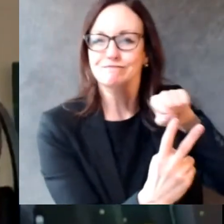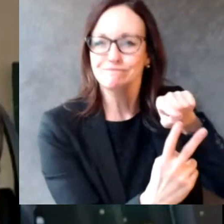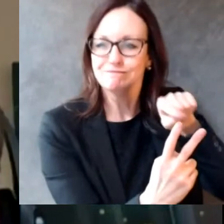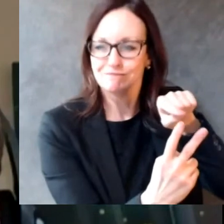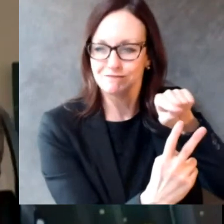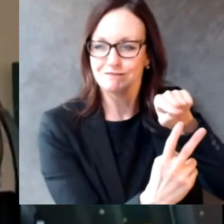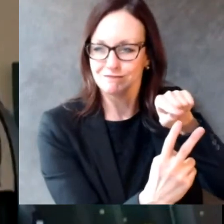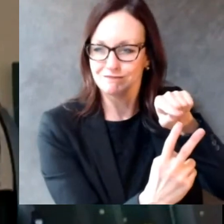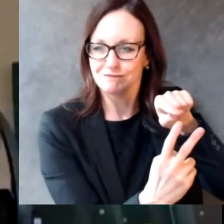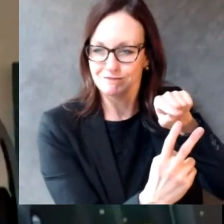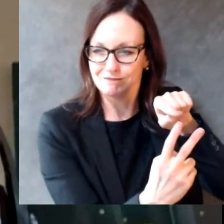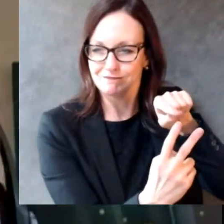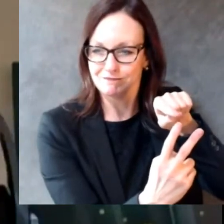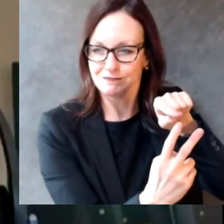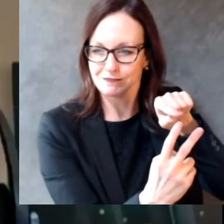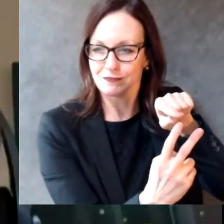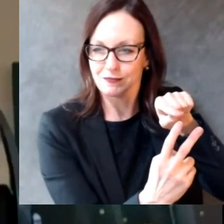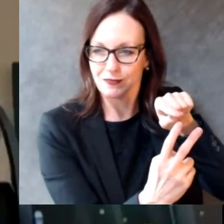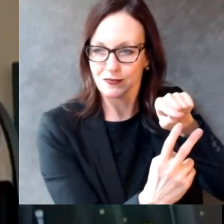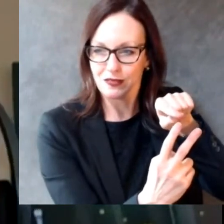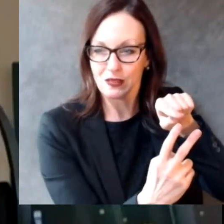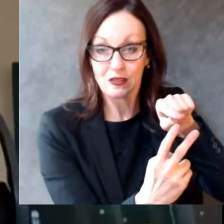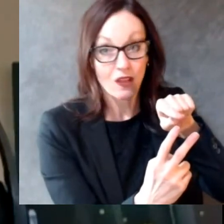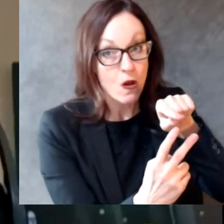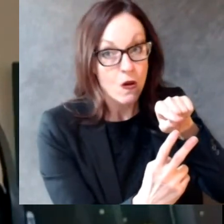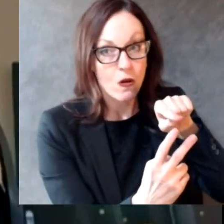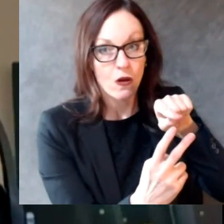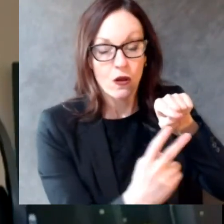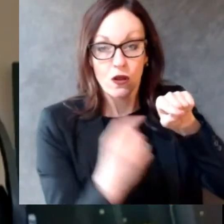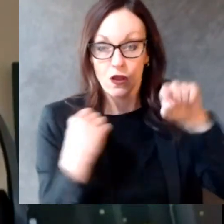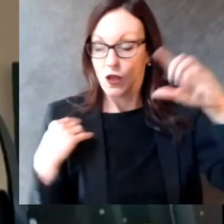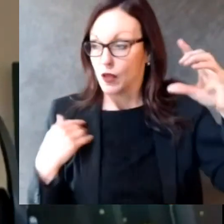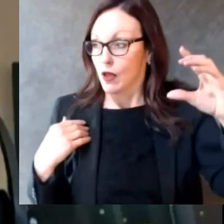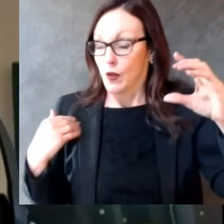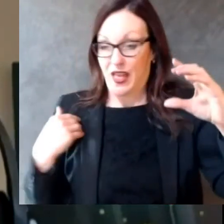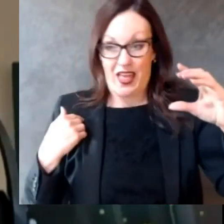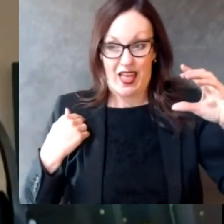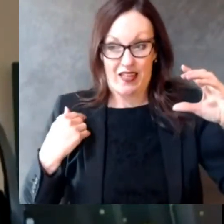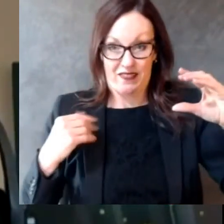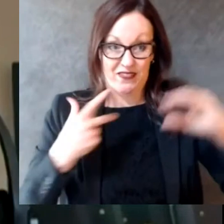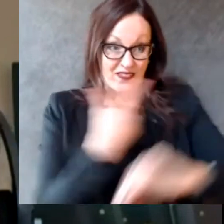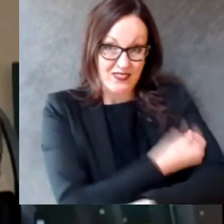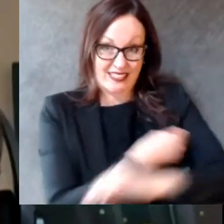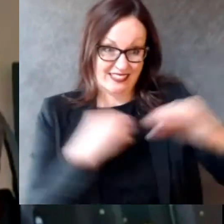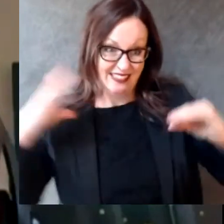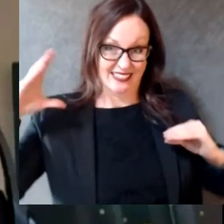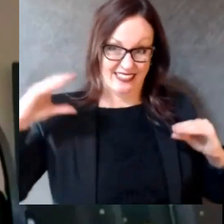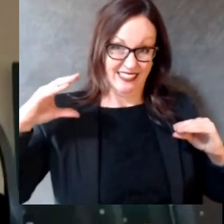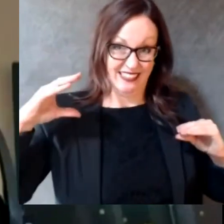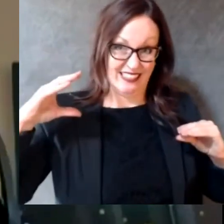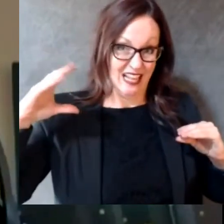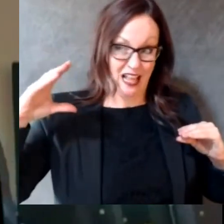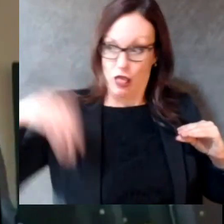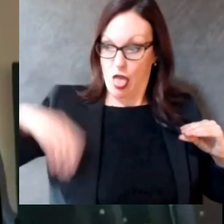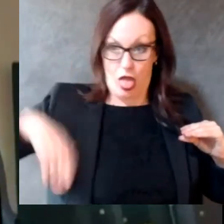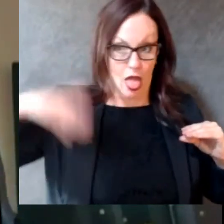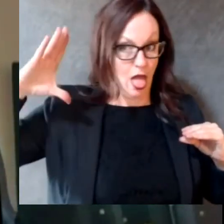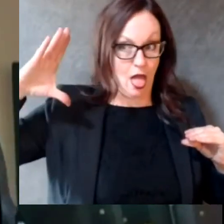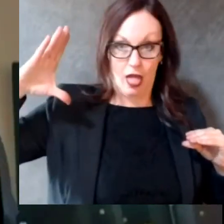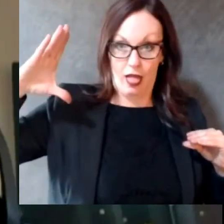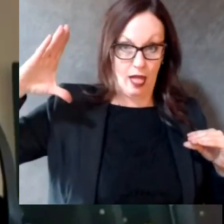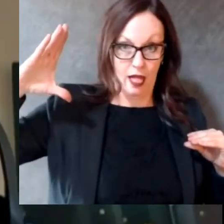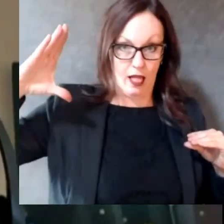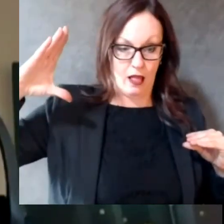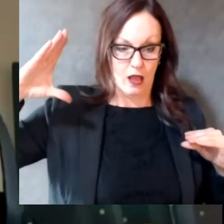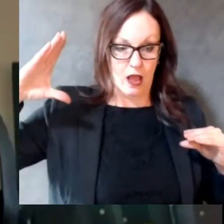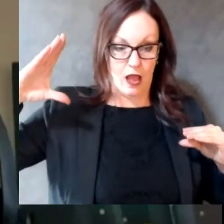Wisconsin has 5.8 million people. About 80% of them were of the age that they could receive this vaccine, so 4.6